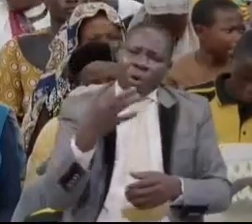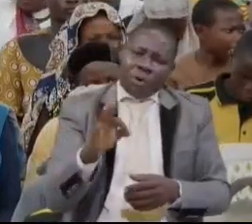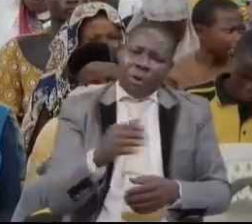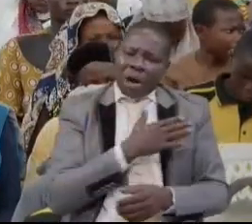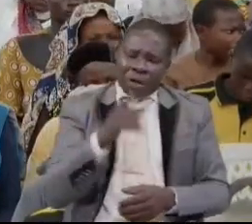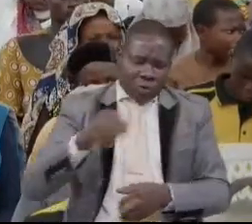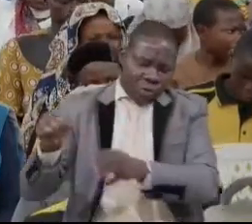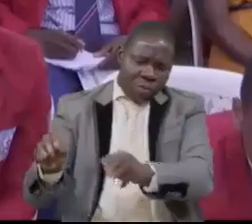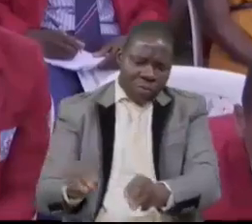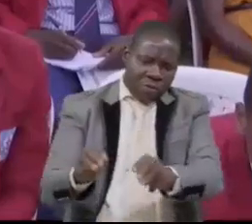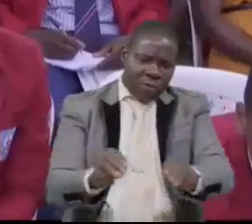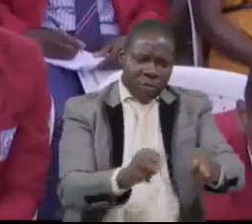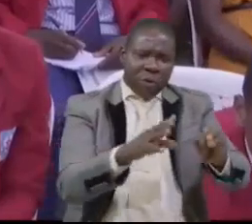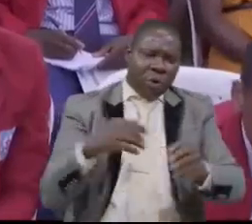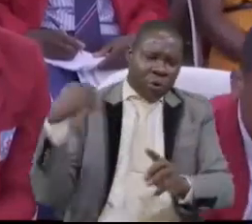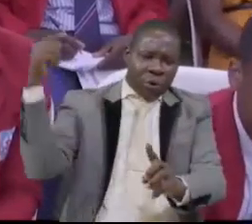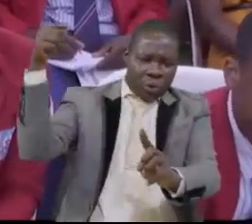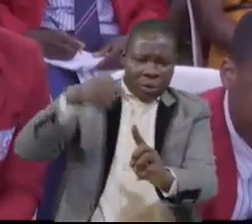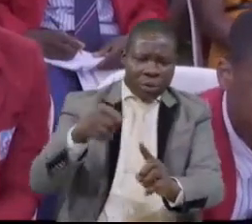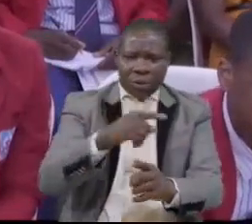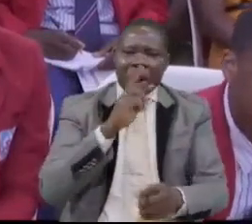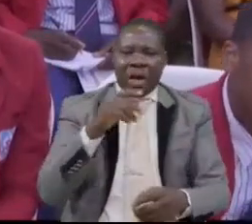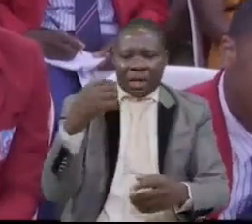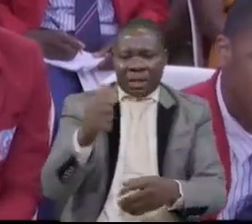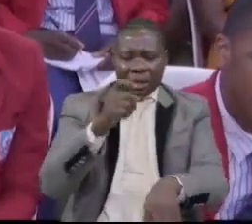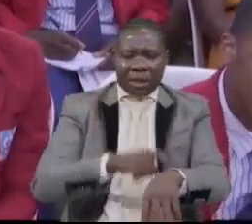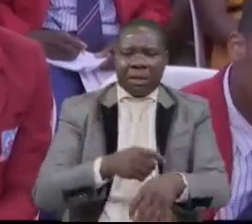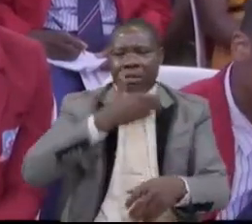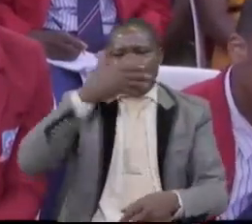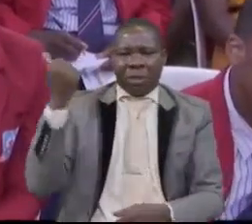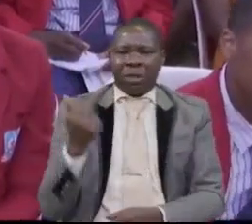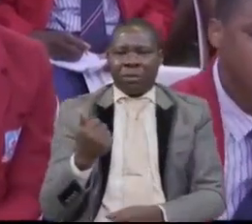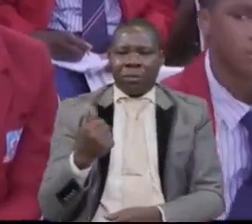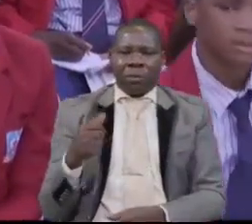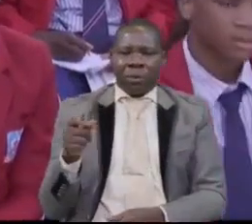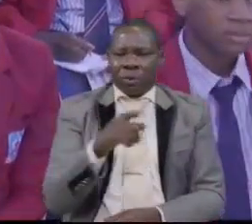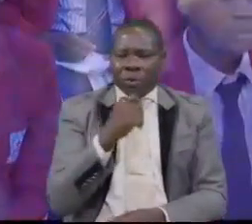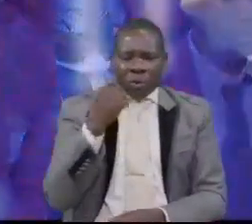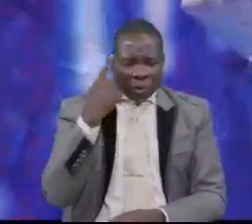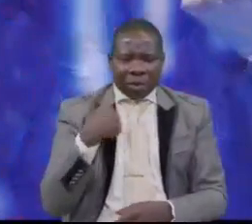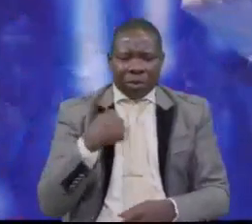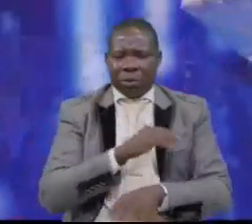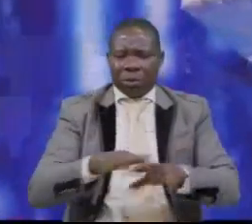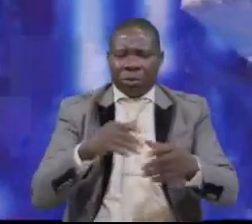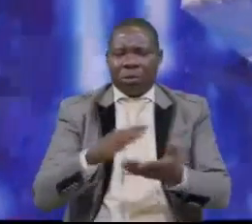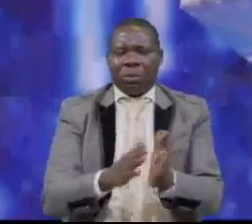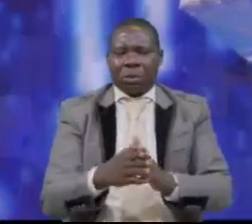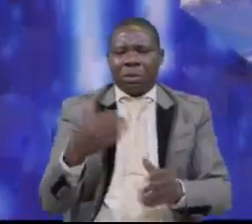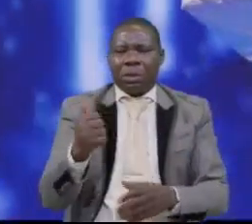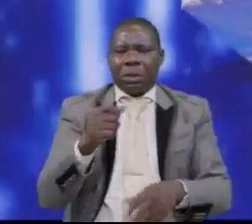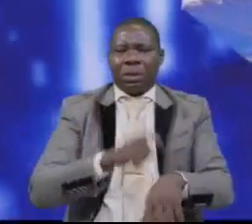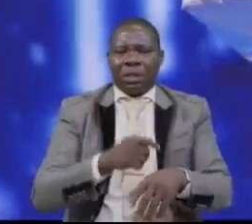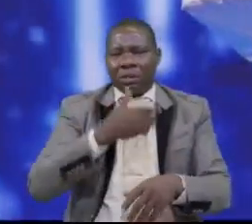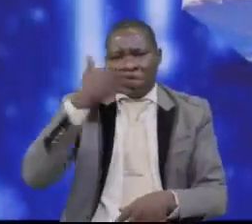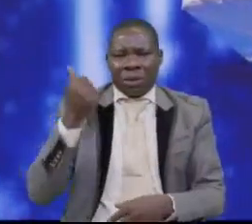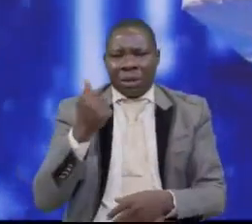times better now understand we don't just Rec come 10 times better you are looking at to become 10